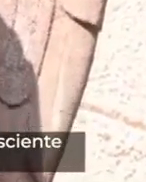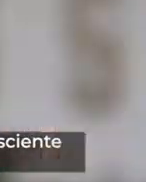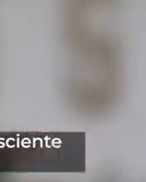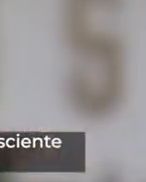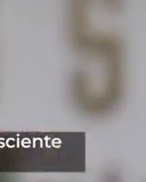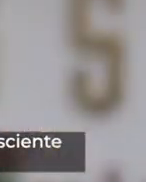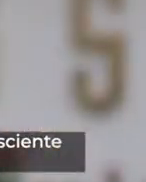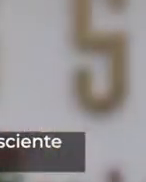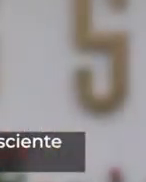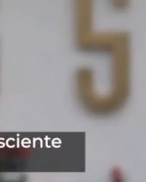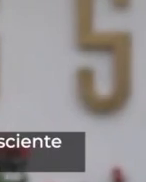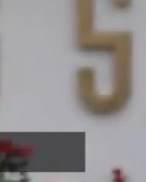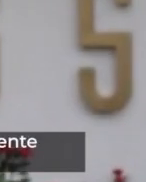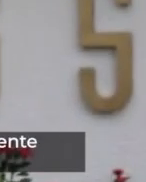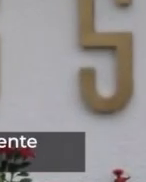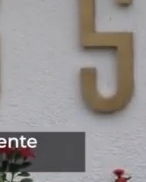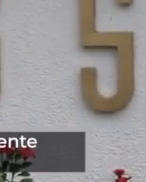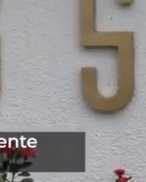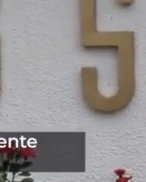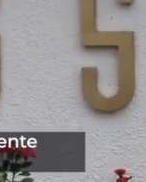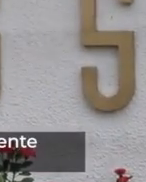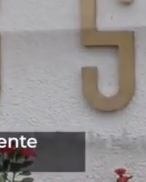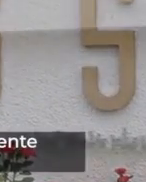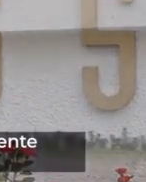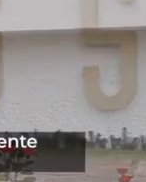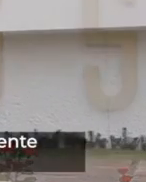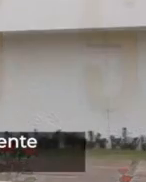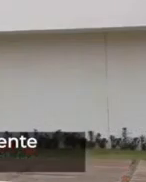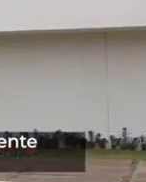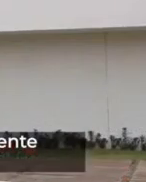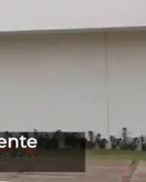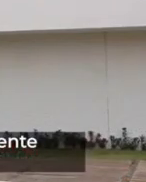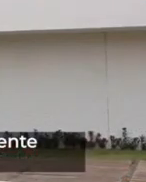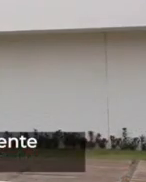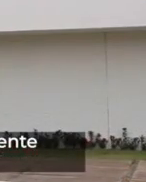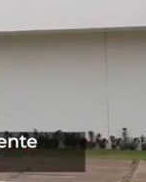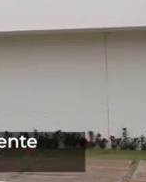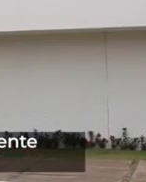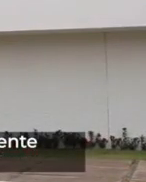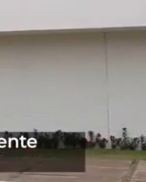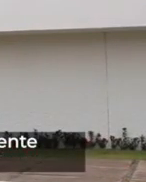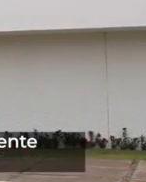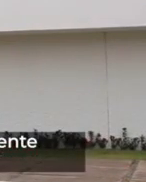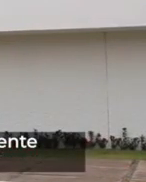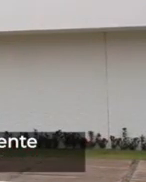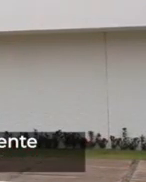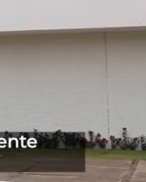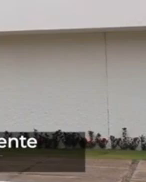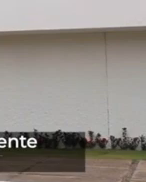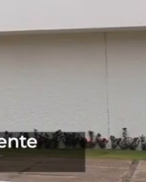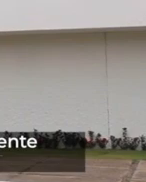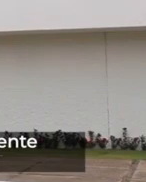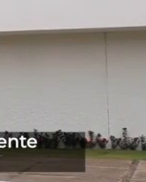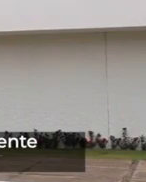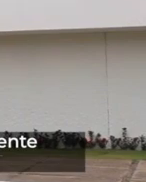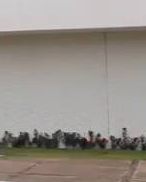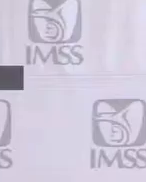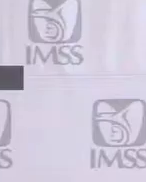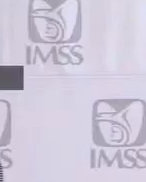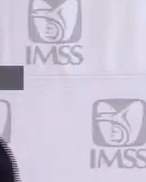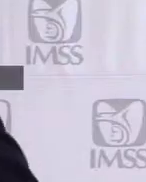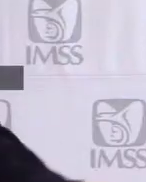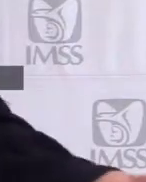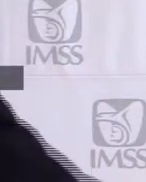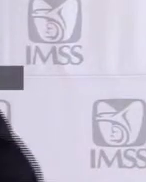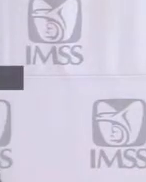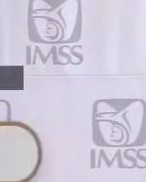users. IMSS is very aware of the need that the relatives have of knowing the